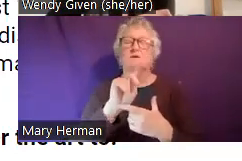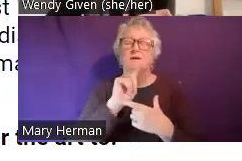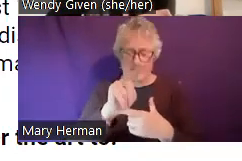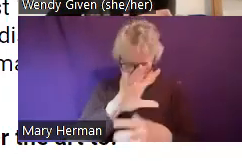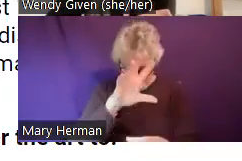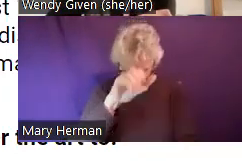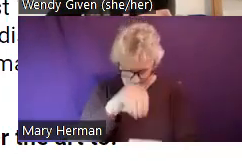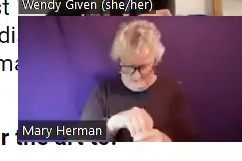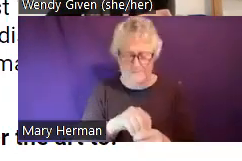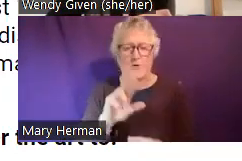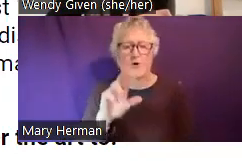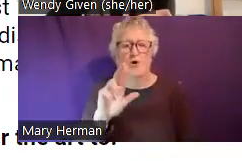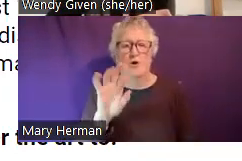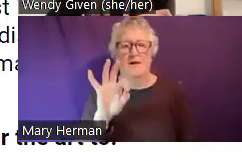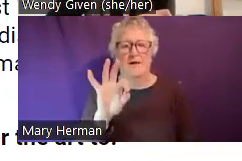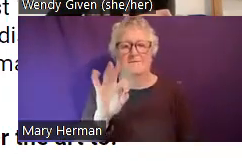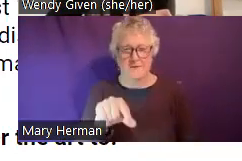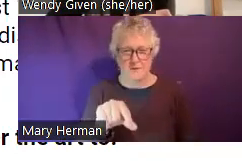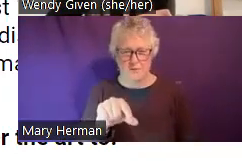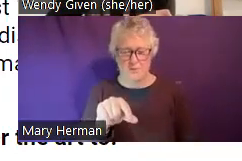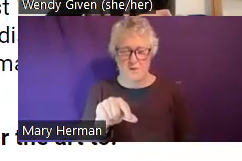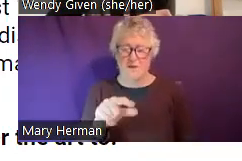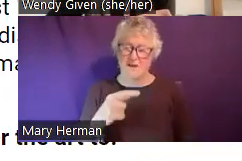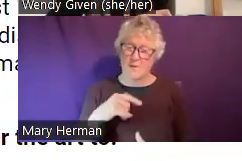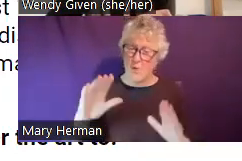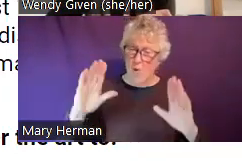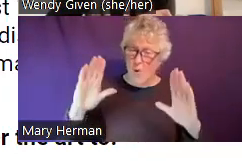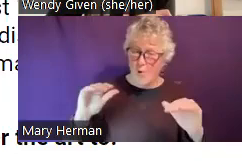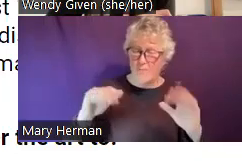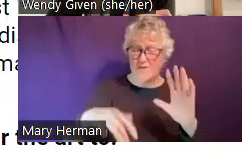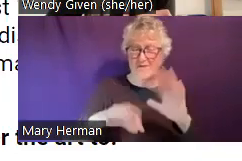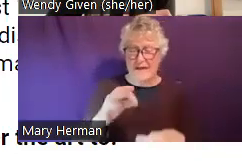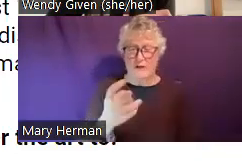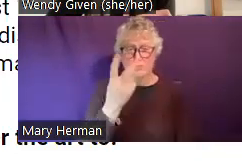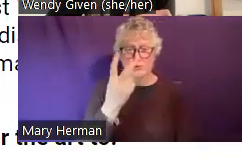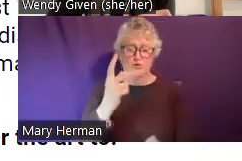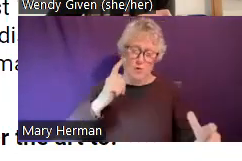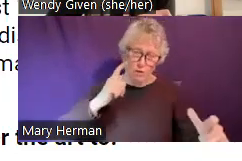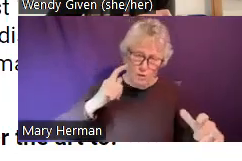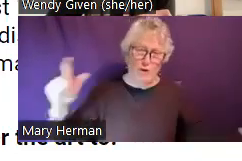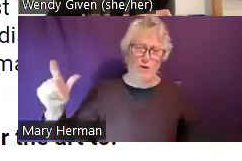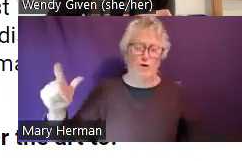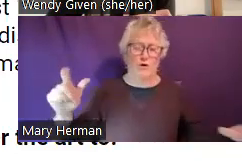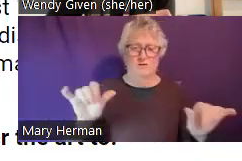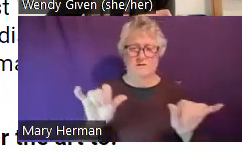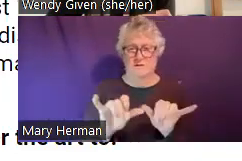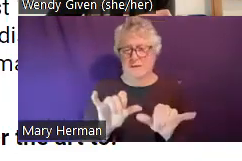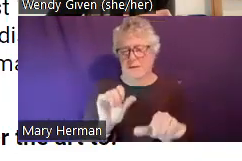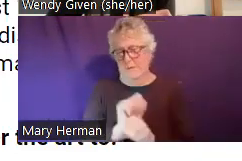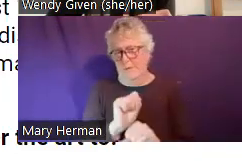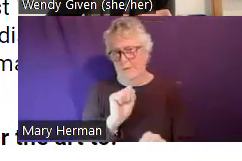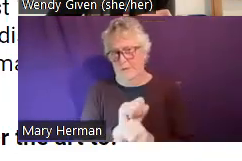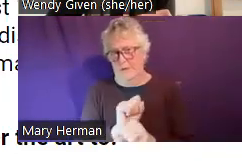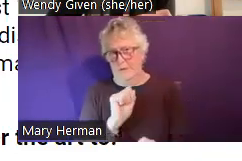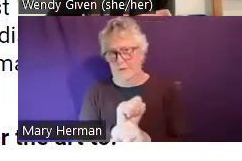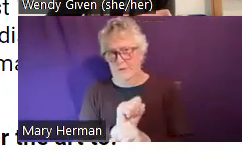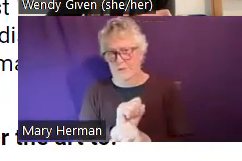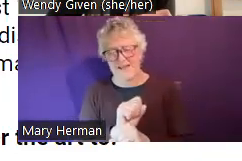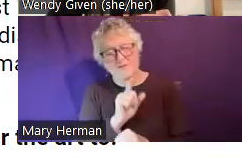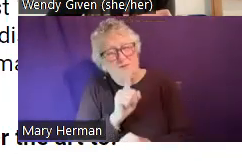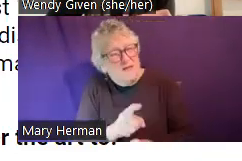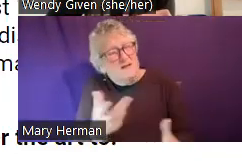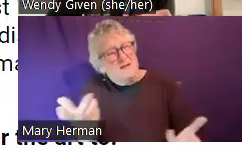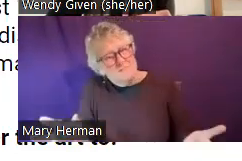we are hoping to find 2 large-scale works that will be suspended from the ceiling in these areas, and really hoping